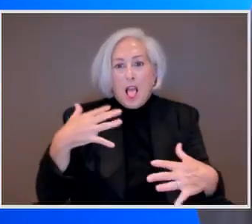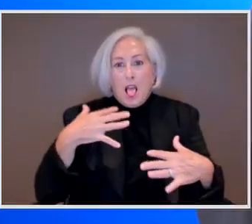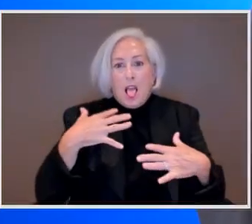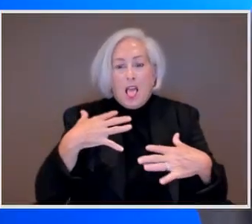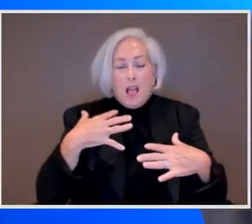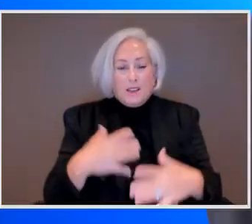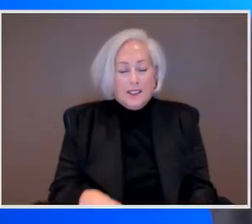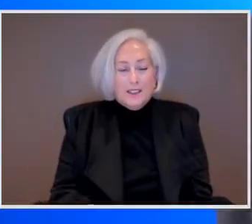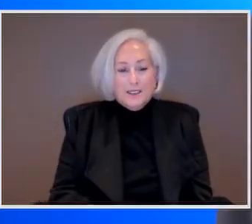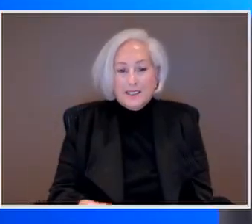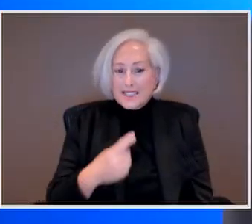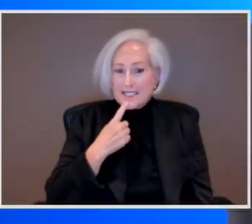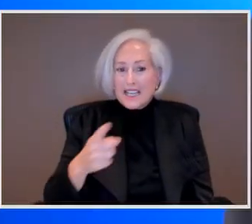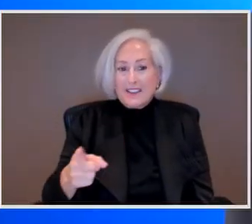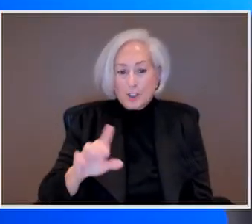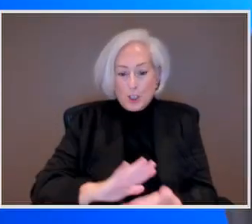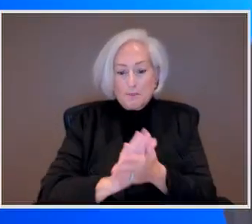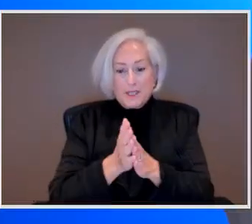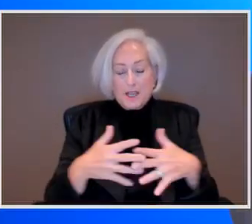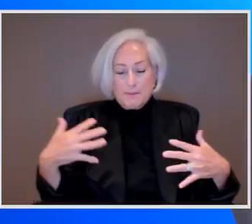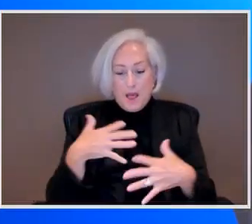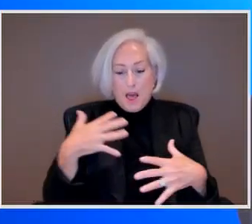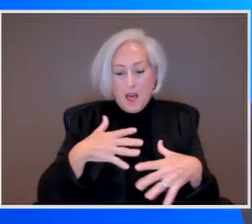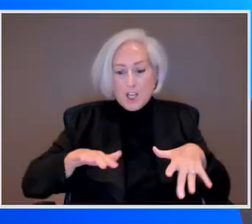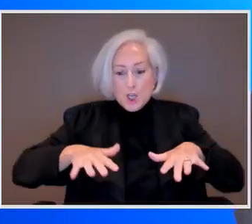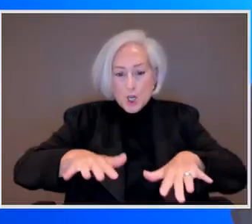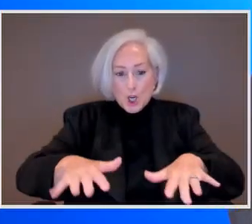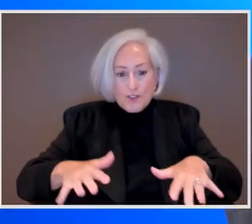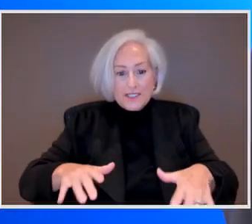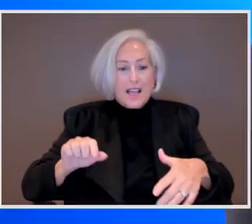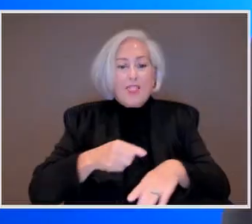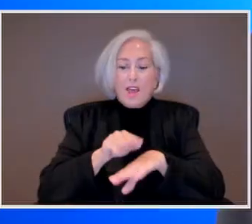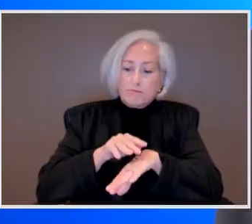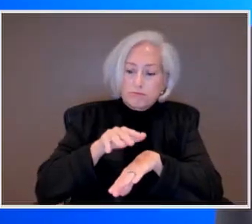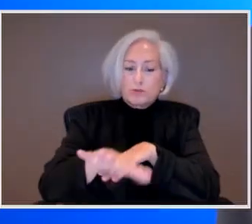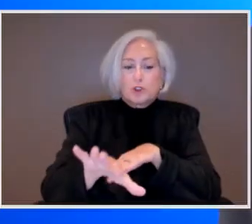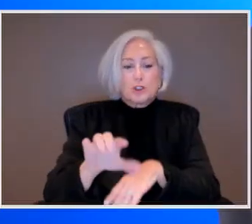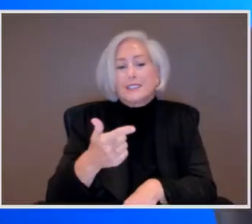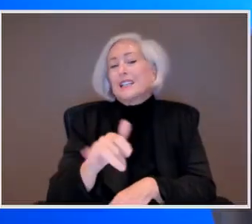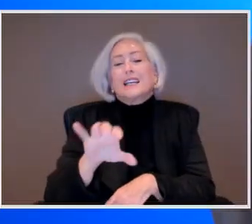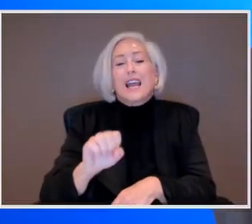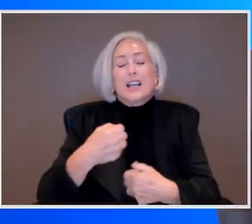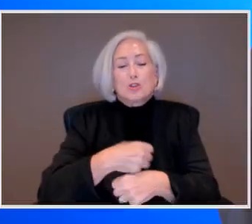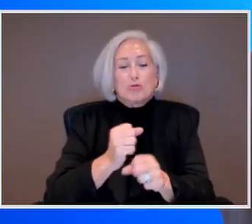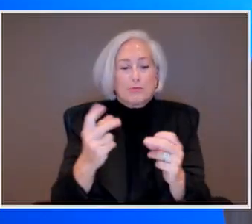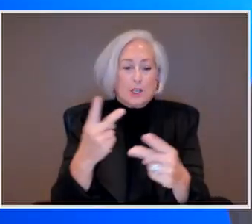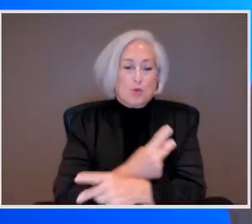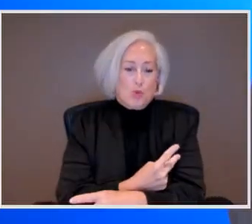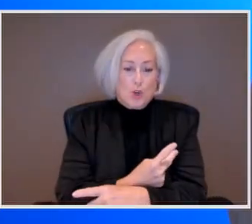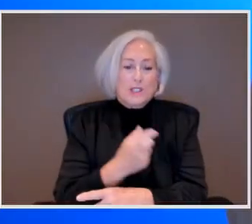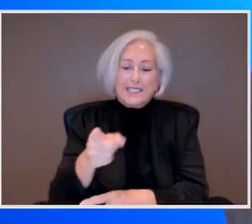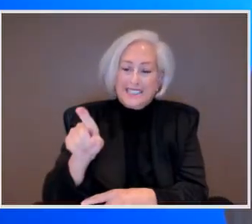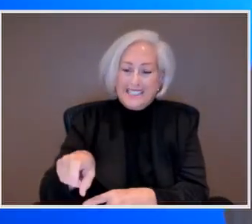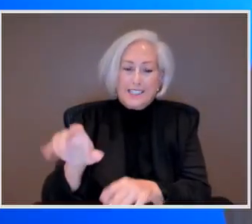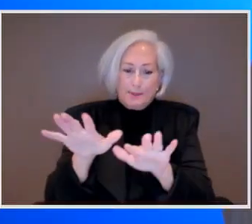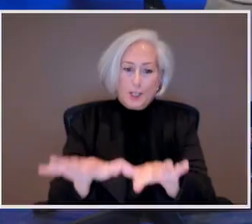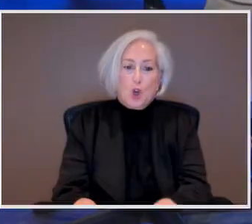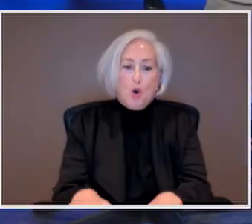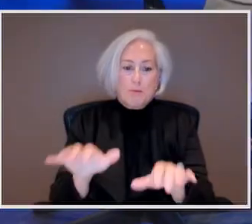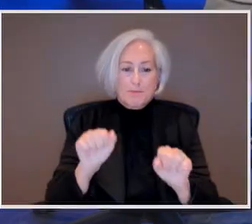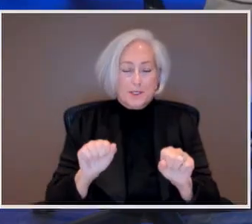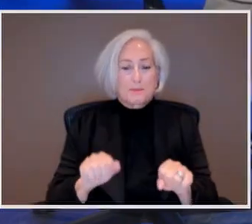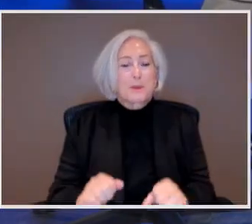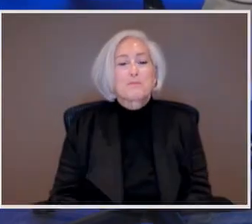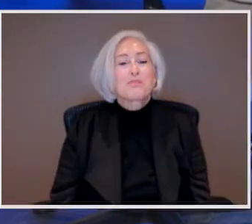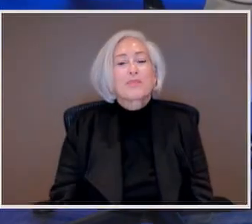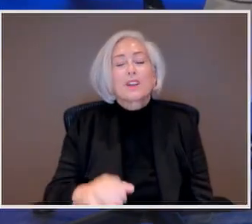she gets frantic and really nervous, I said that's just going to make Gage more nervous, and we need to keep him as calm as we can. Chris, what was that